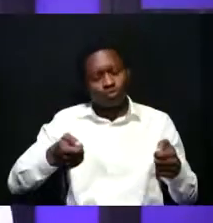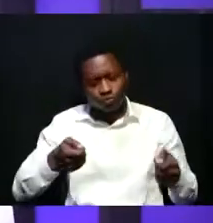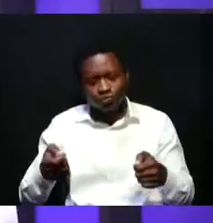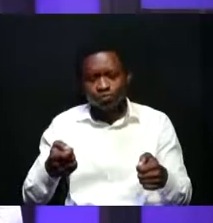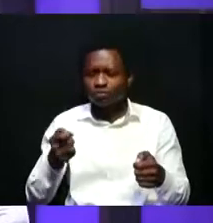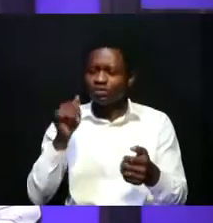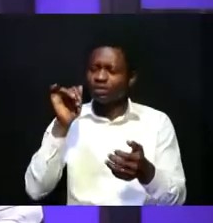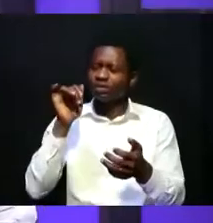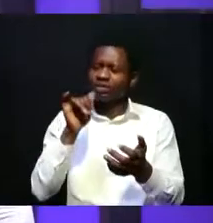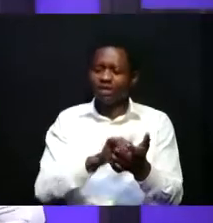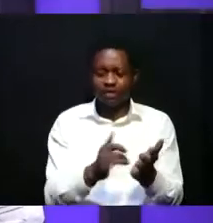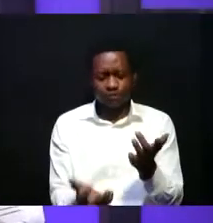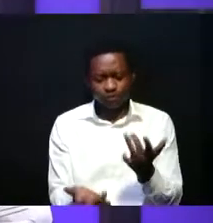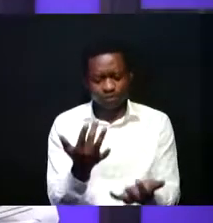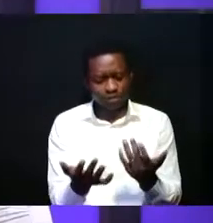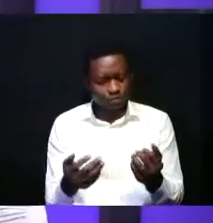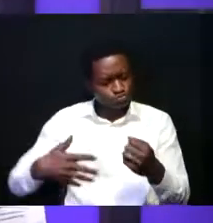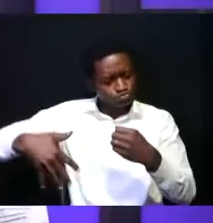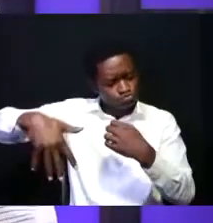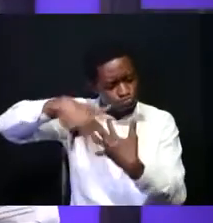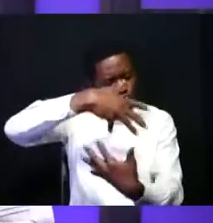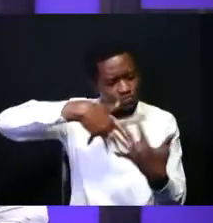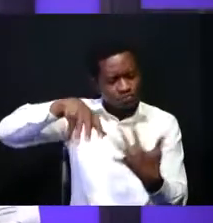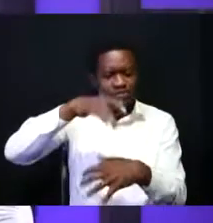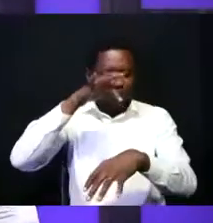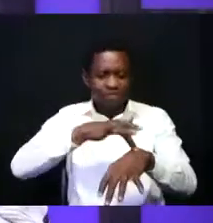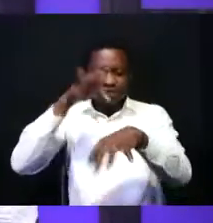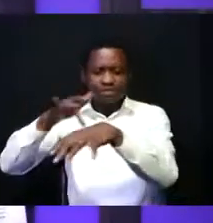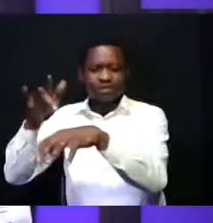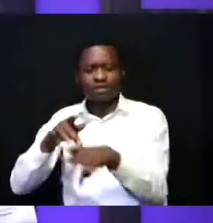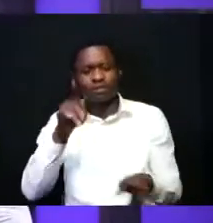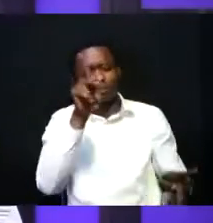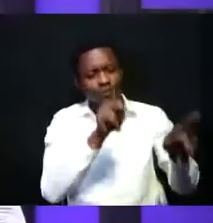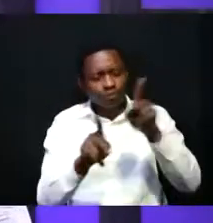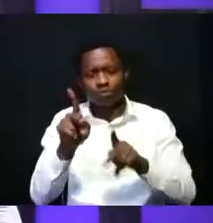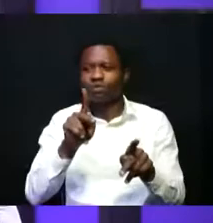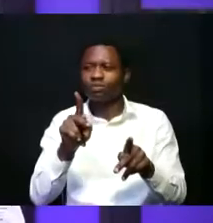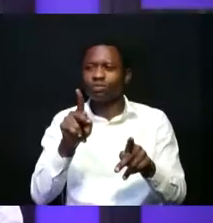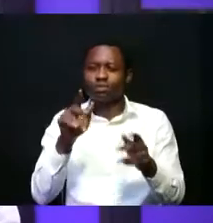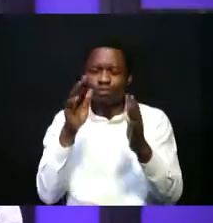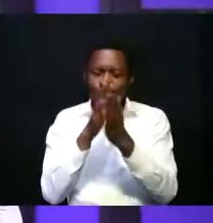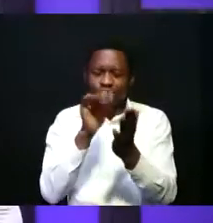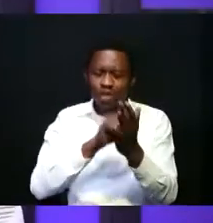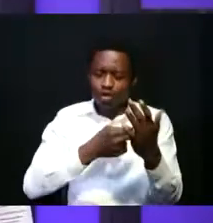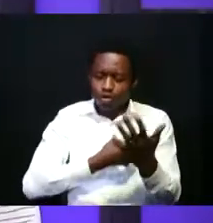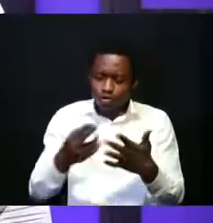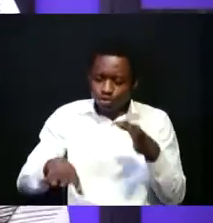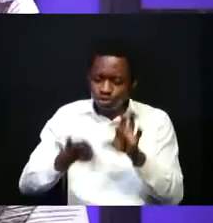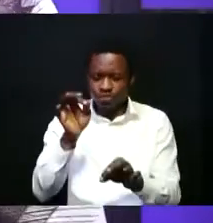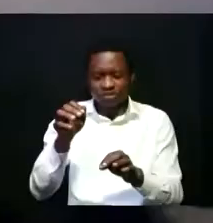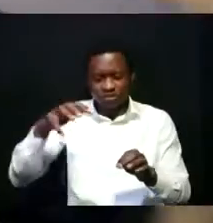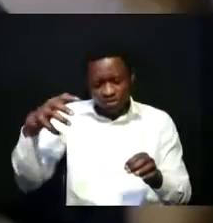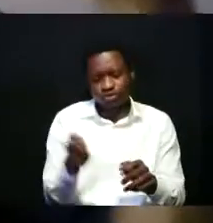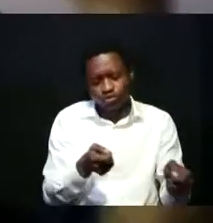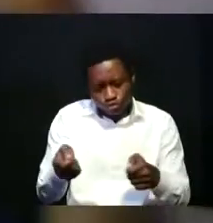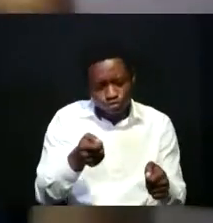our Father and affect the lives of listeners. We are praying that Holy Ghost will be in charge of this meeting. Lift your voice and let's begin to pray.